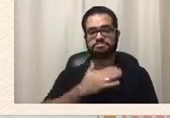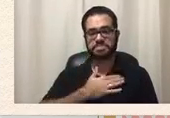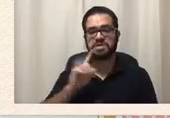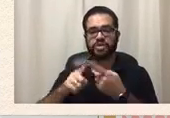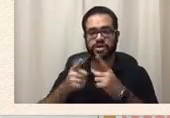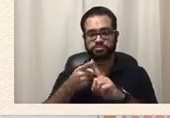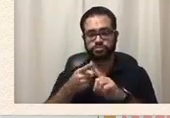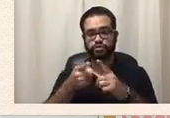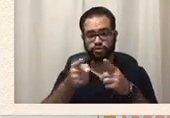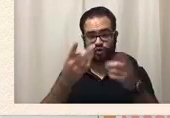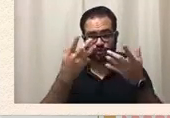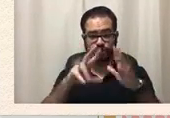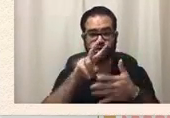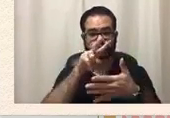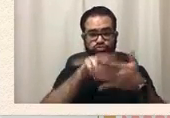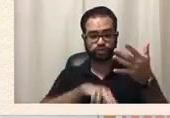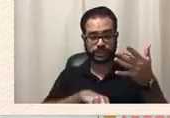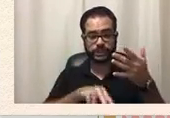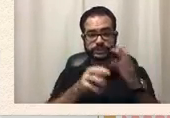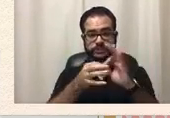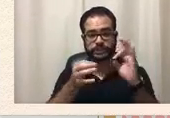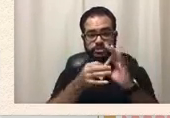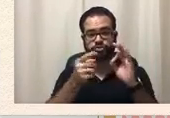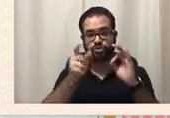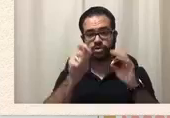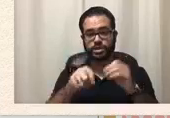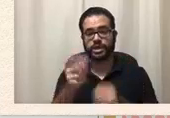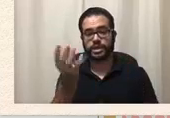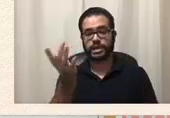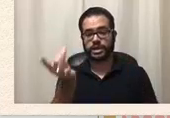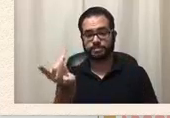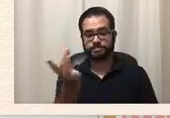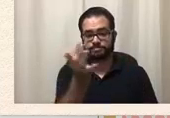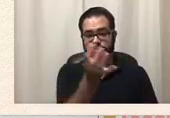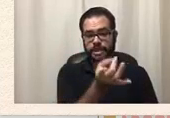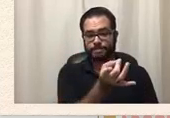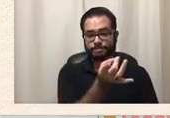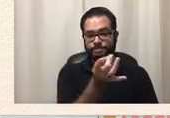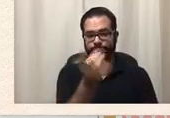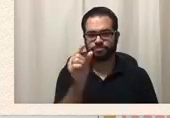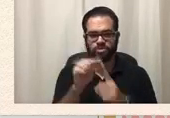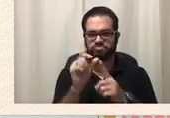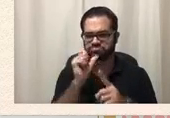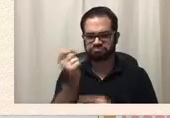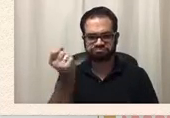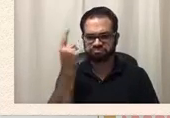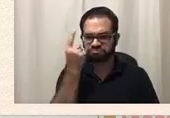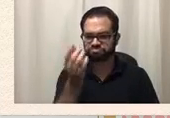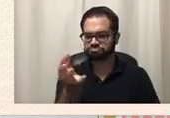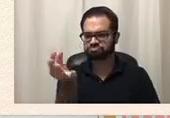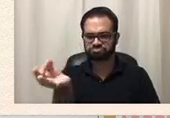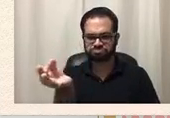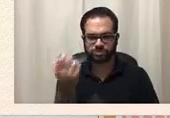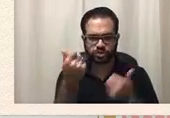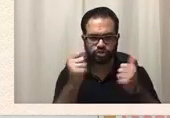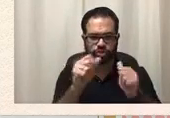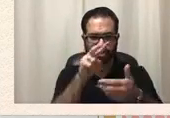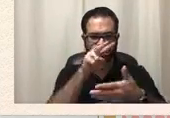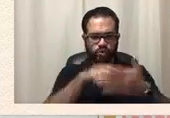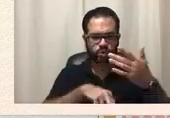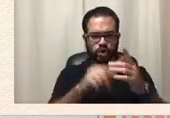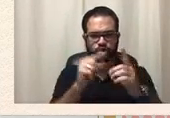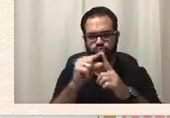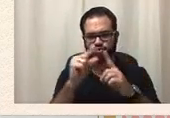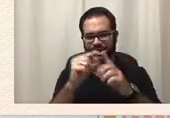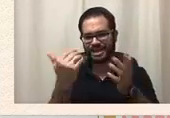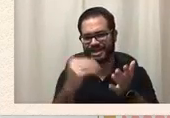can then clip any unknown word onto the clip. You can try to read the words again and keep